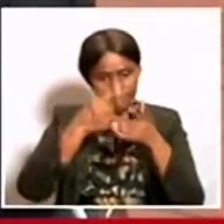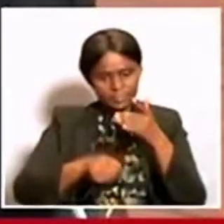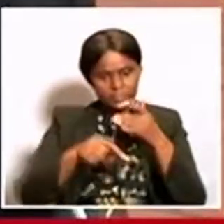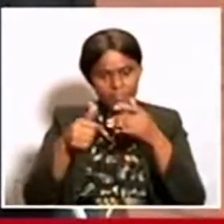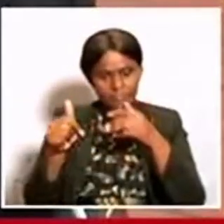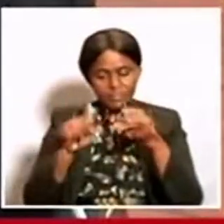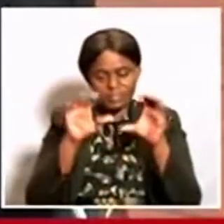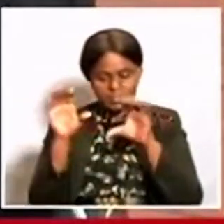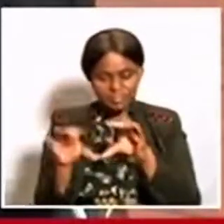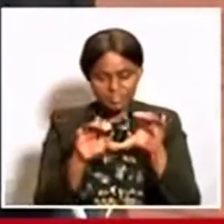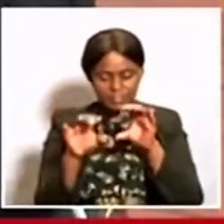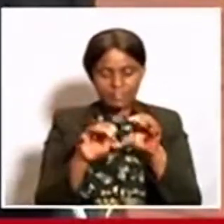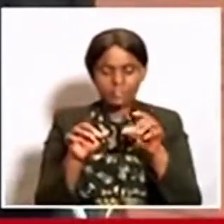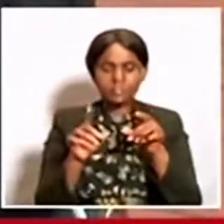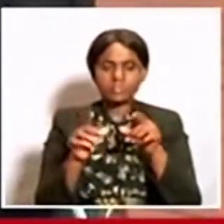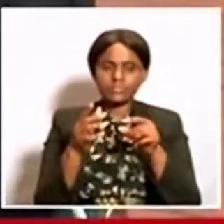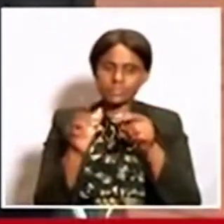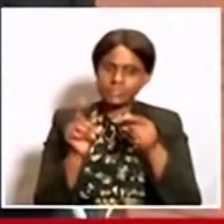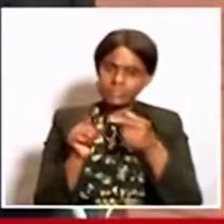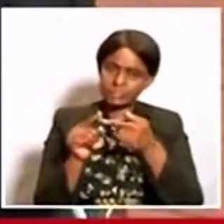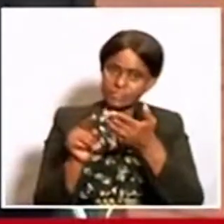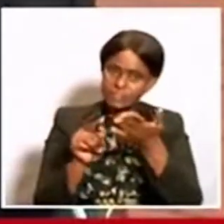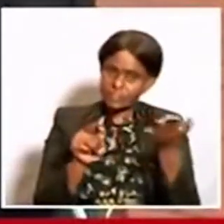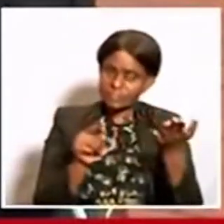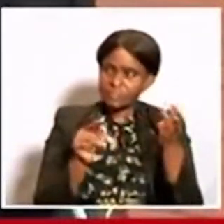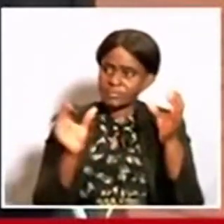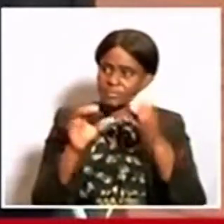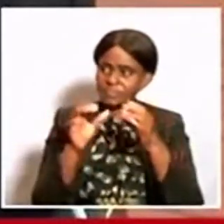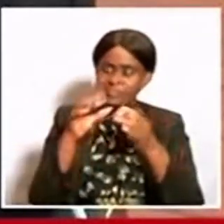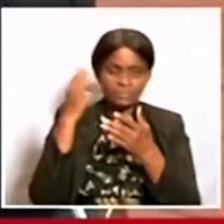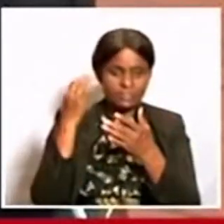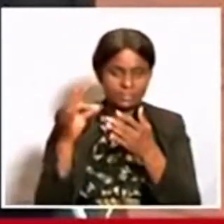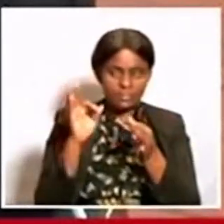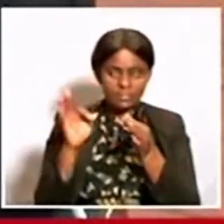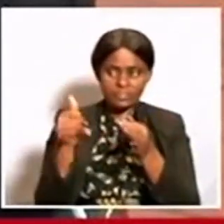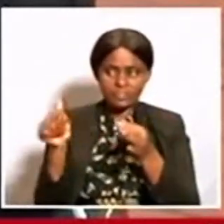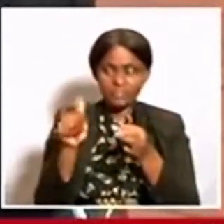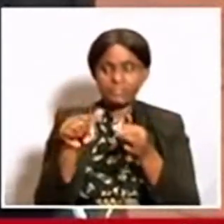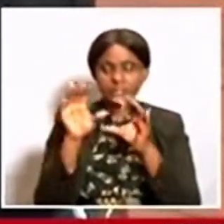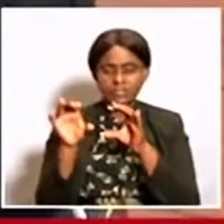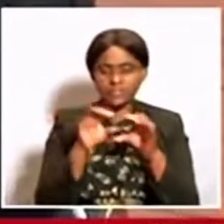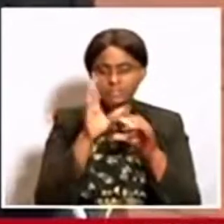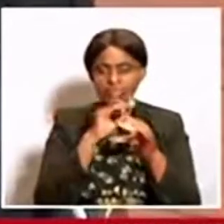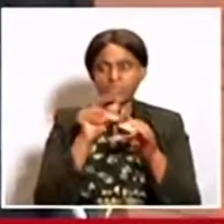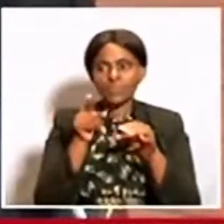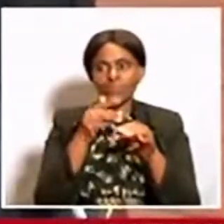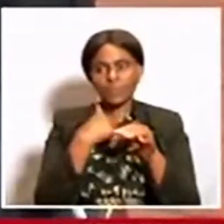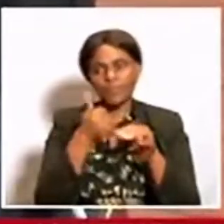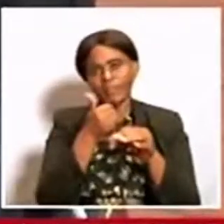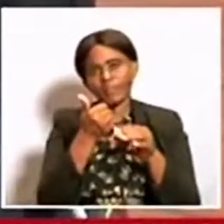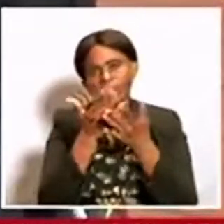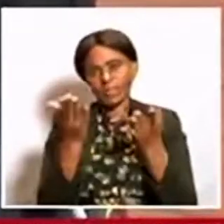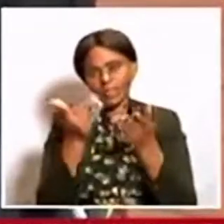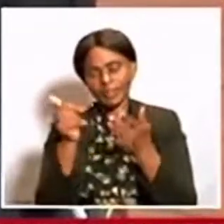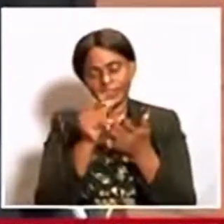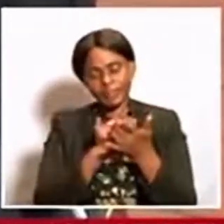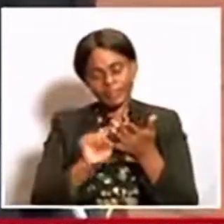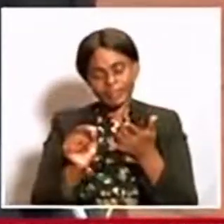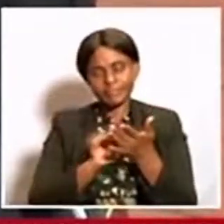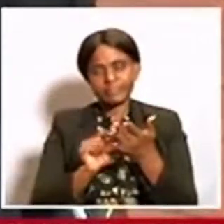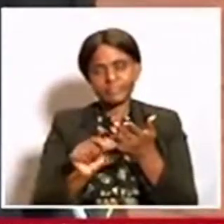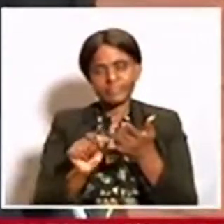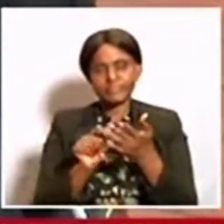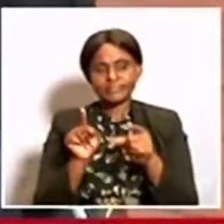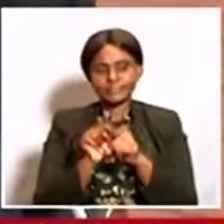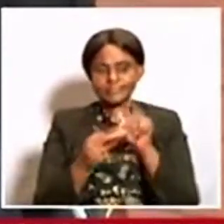supposed to do to the Council Secretary? If you did that, do you have anywhere your notes